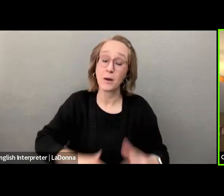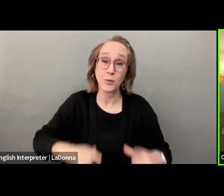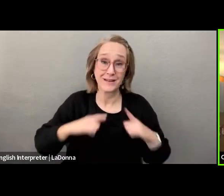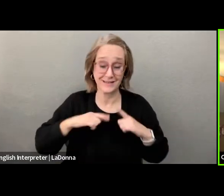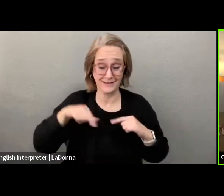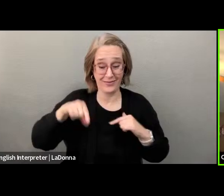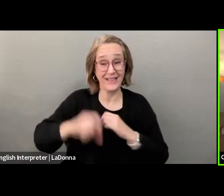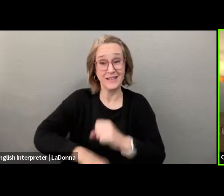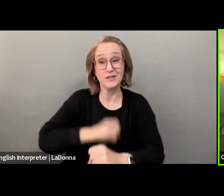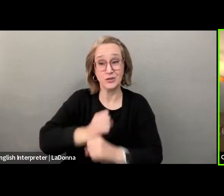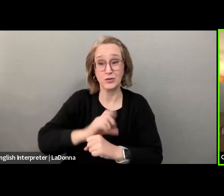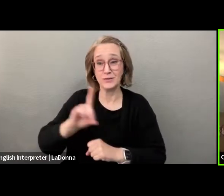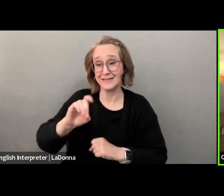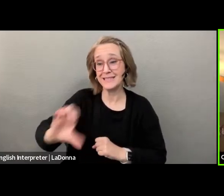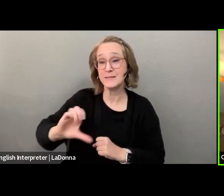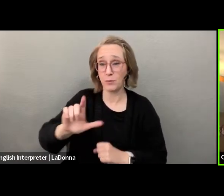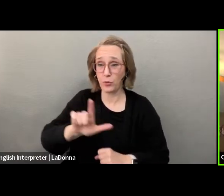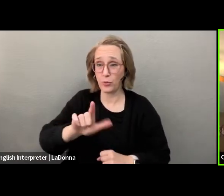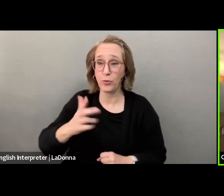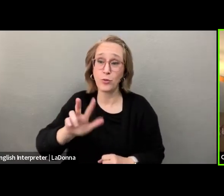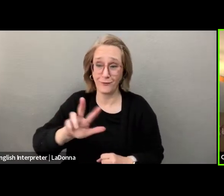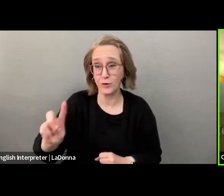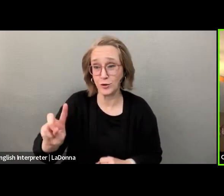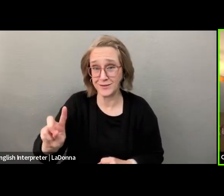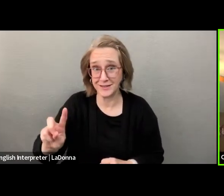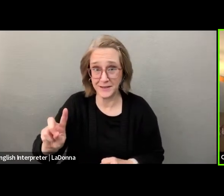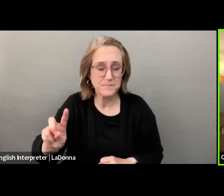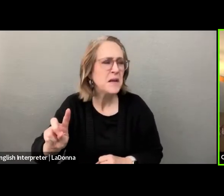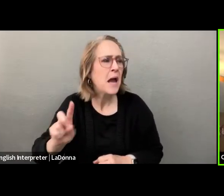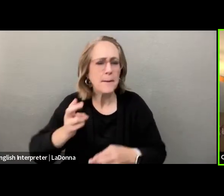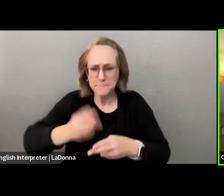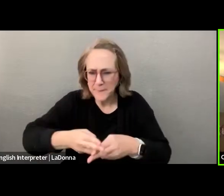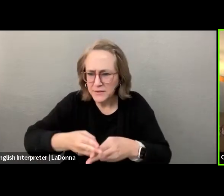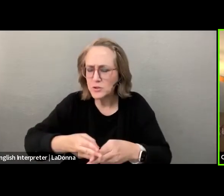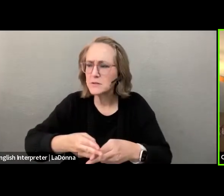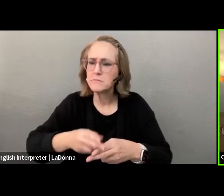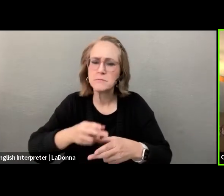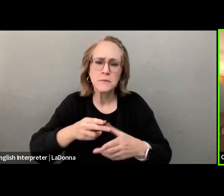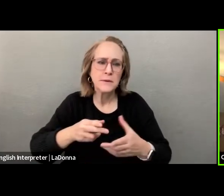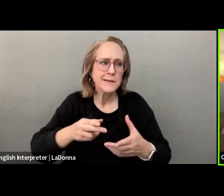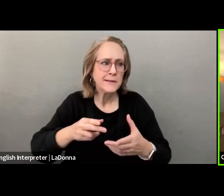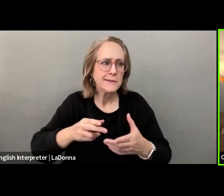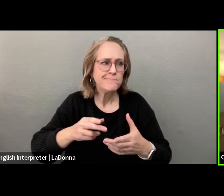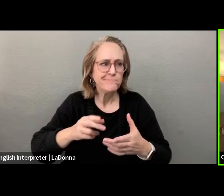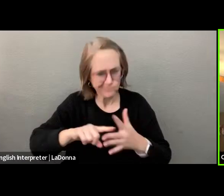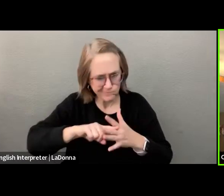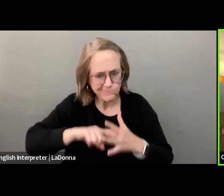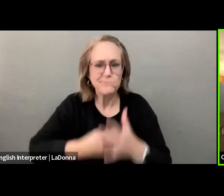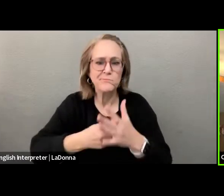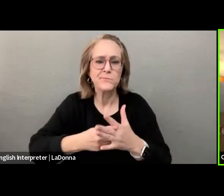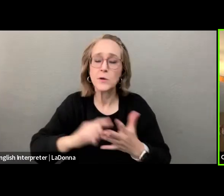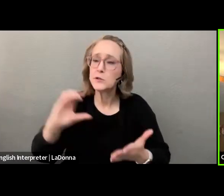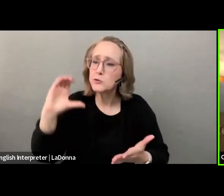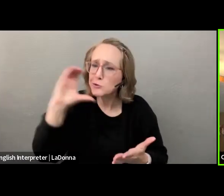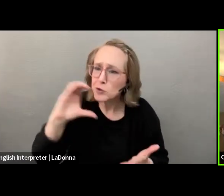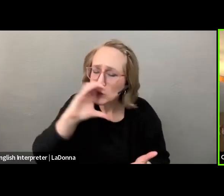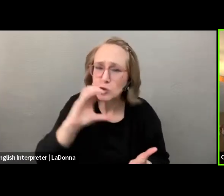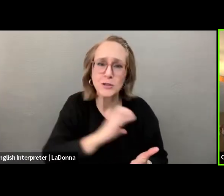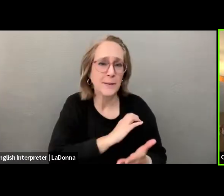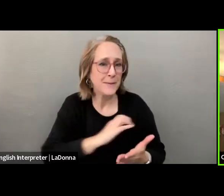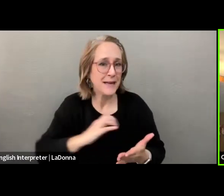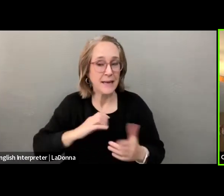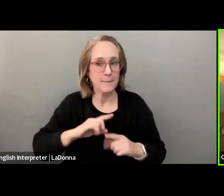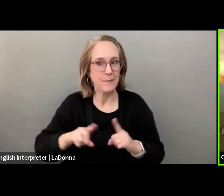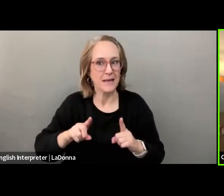this year. And I talked to them about getting a search committee, and so far nothing